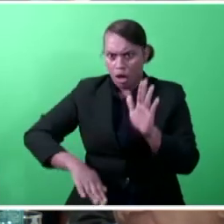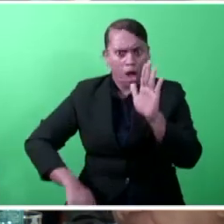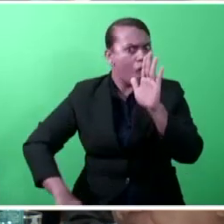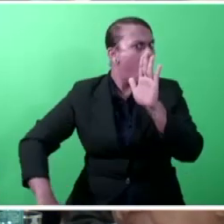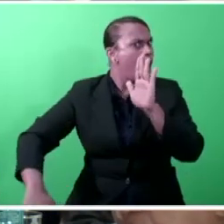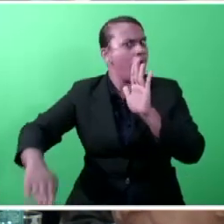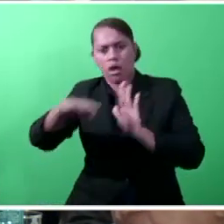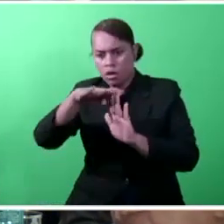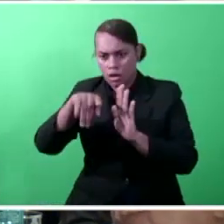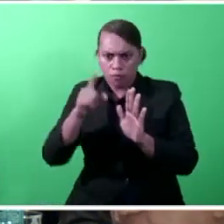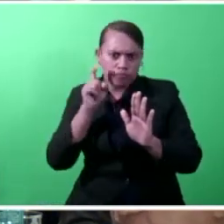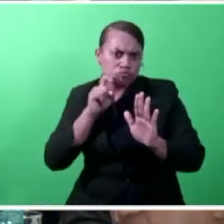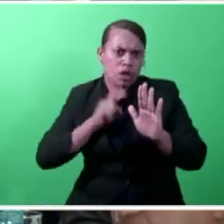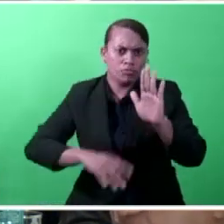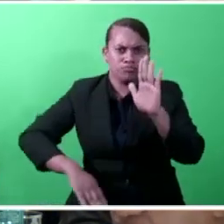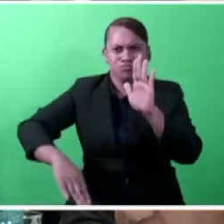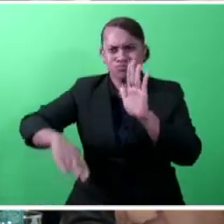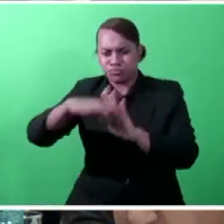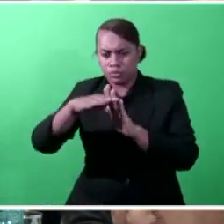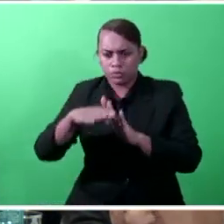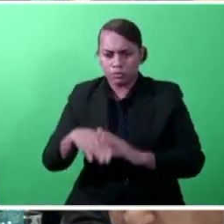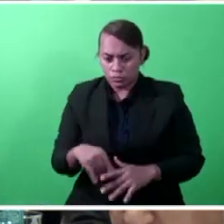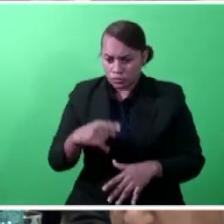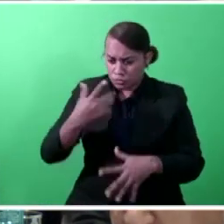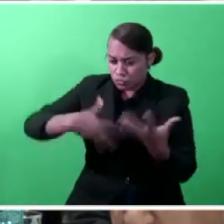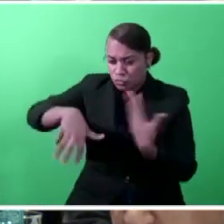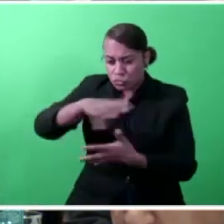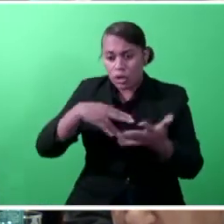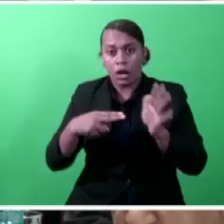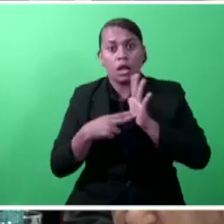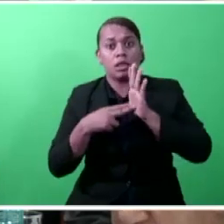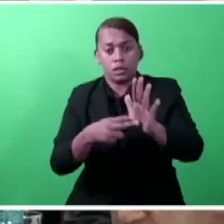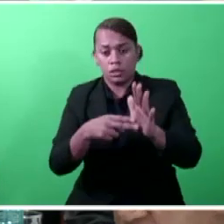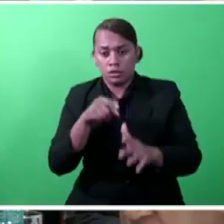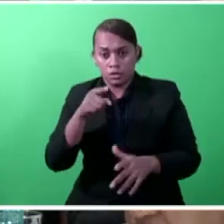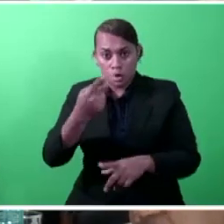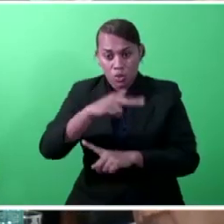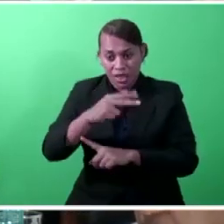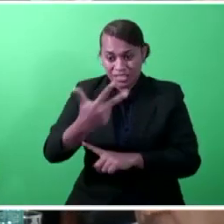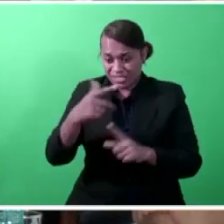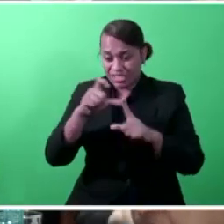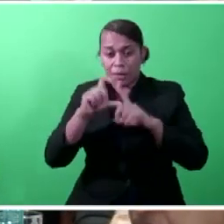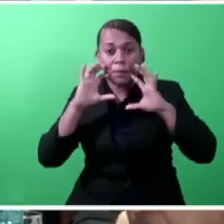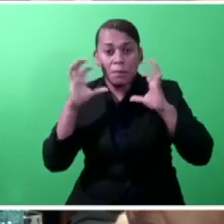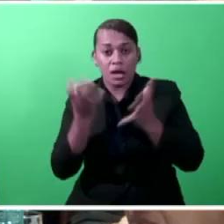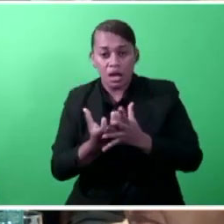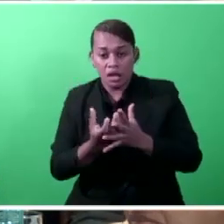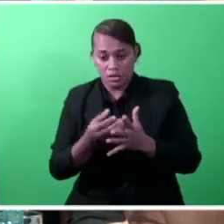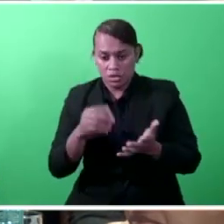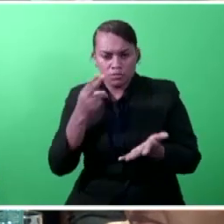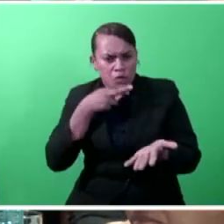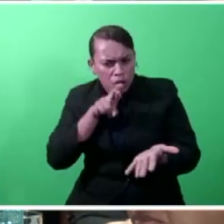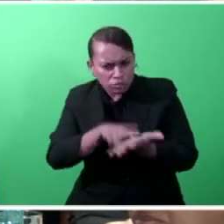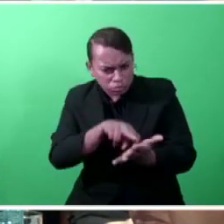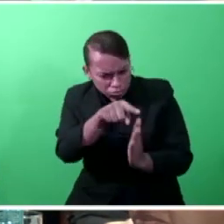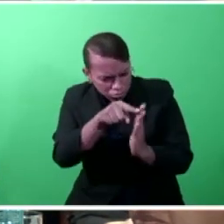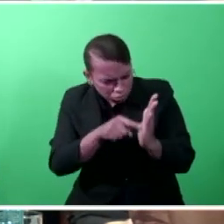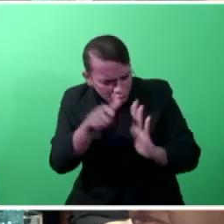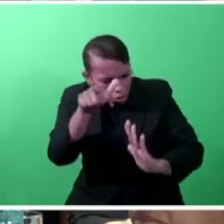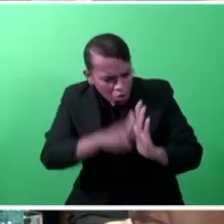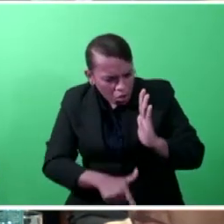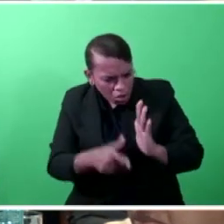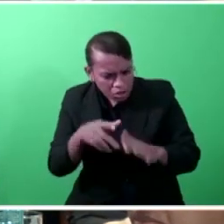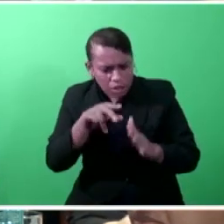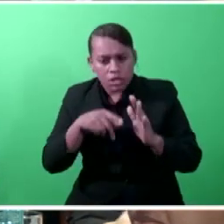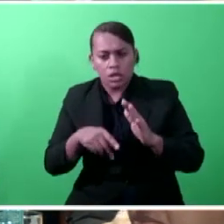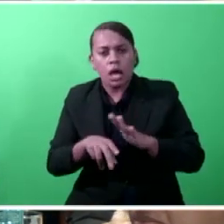was 107 kilometers per hour in Nandi on the 28th of December, and the lowest air pressure of